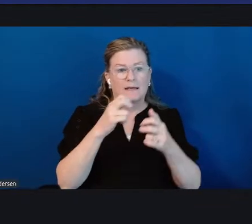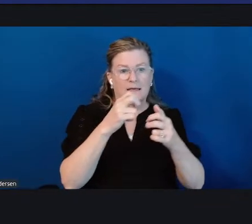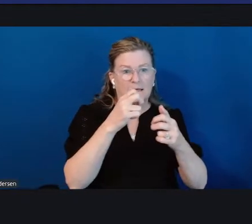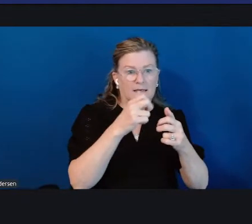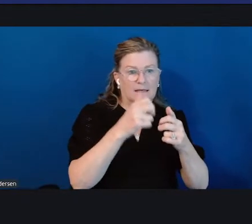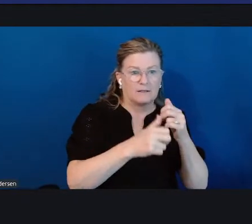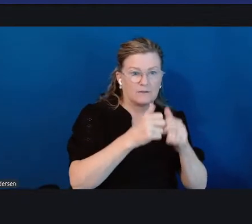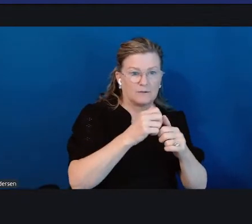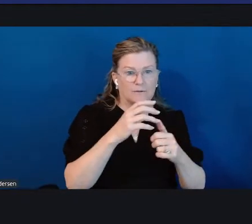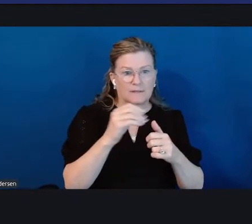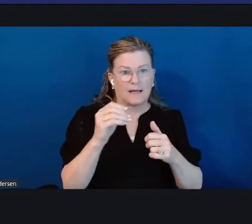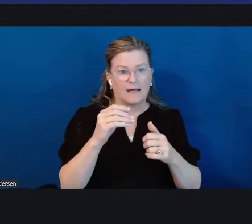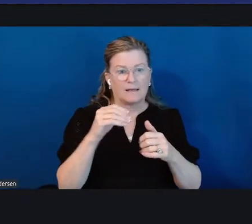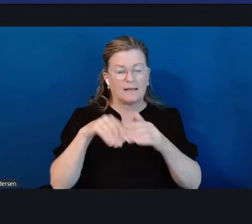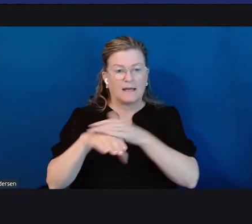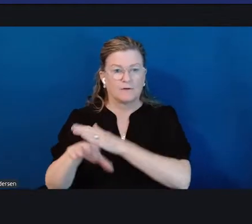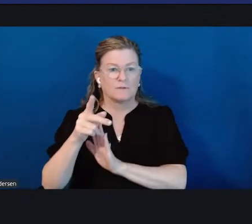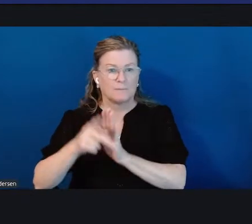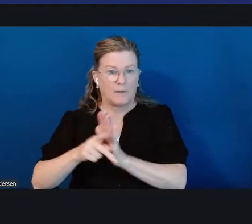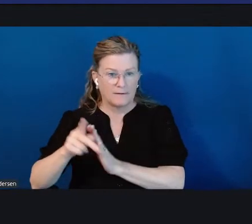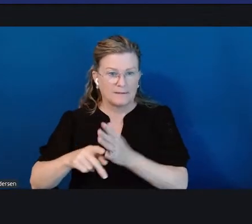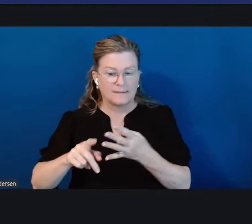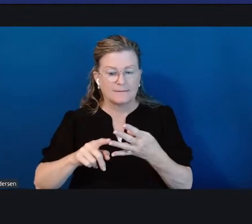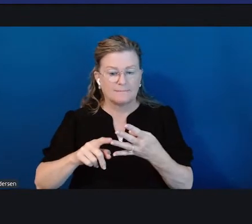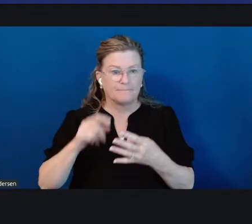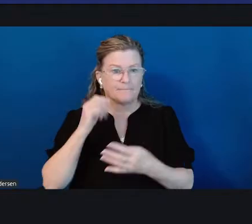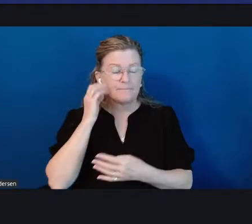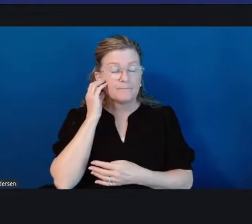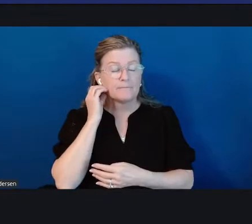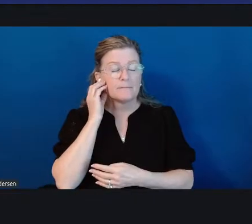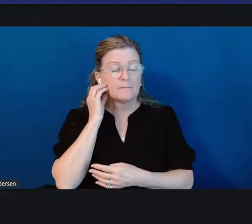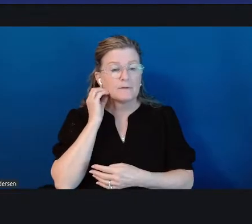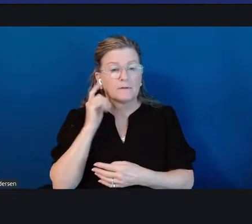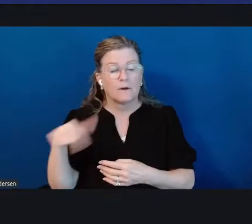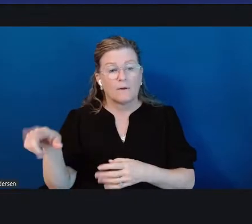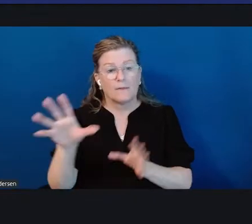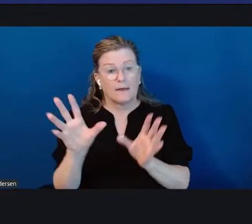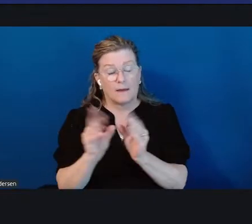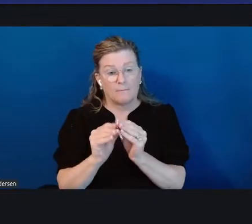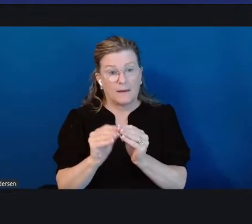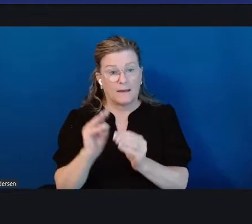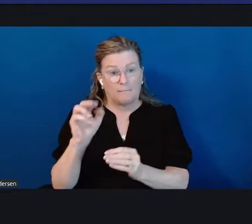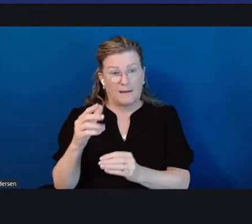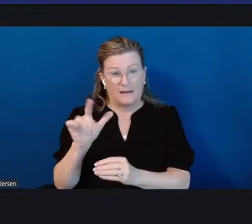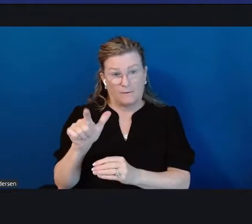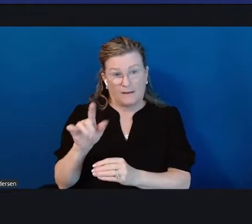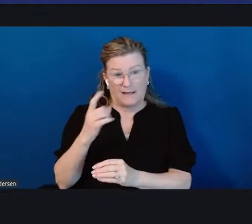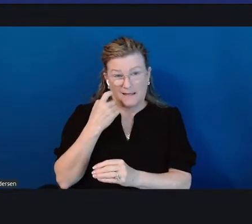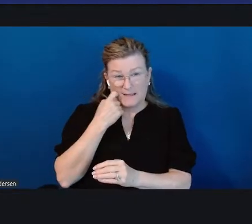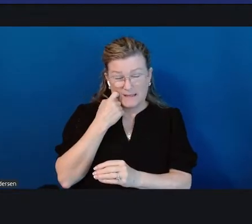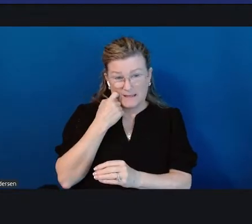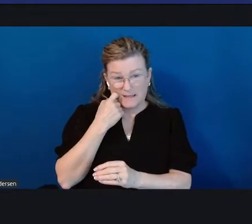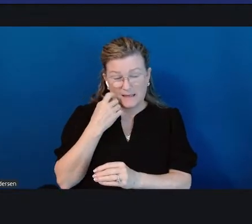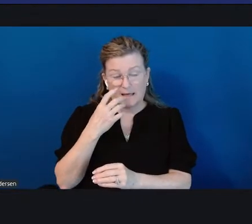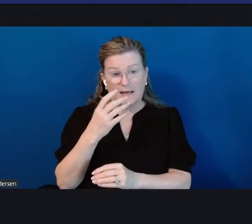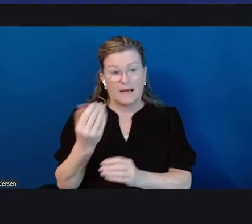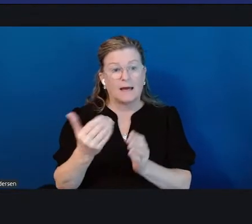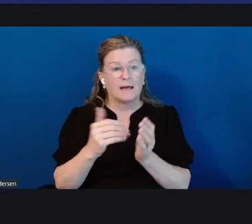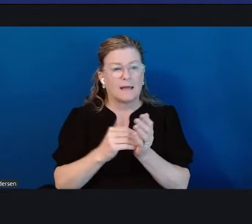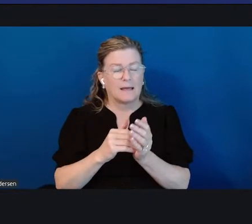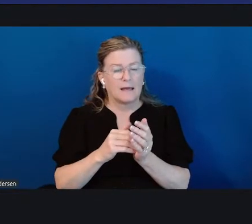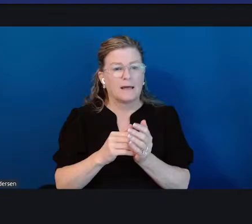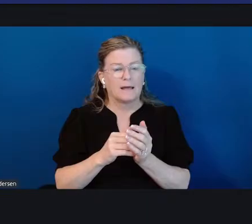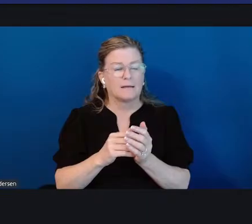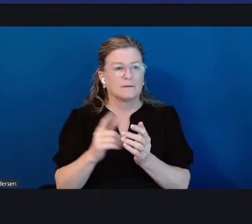then these entrance policies. So they met on May 28th, most recently, and again